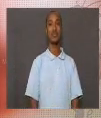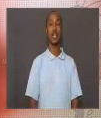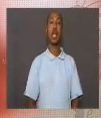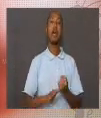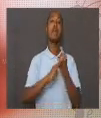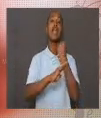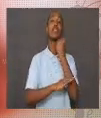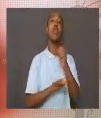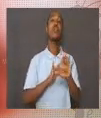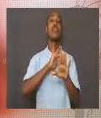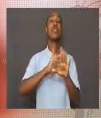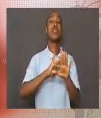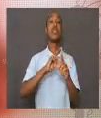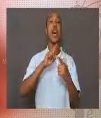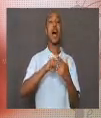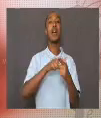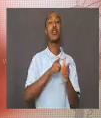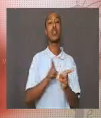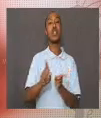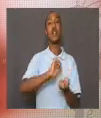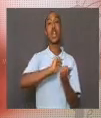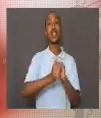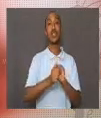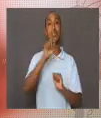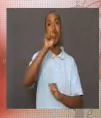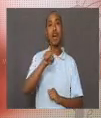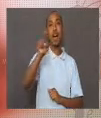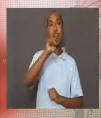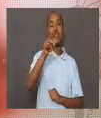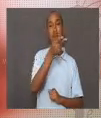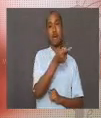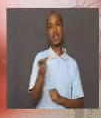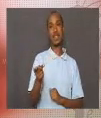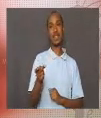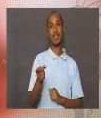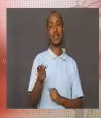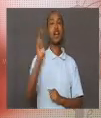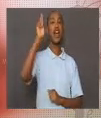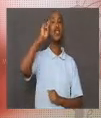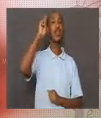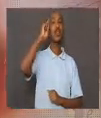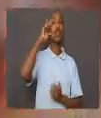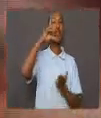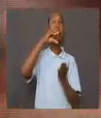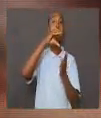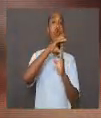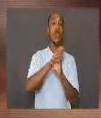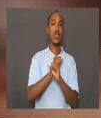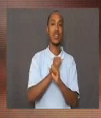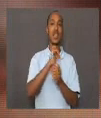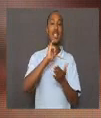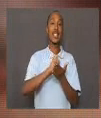Based on the angle of deflection of the alpha particles, Rutherford concluded that